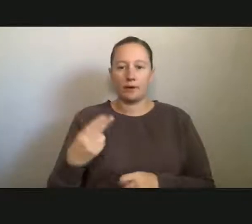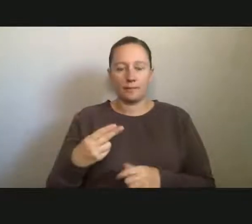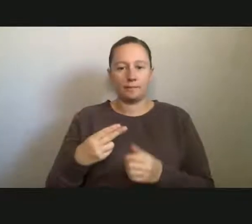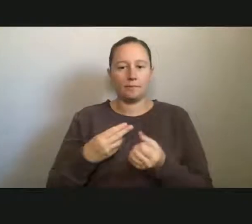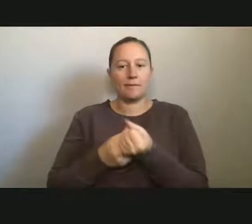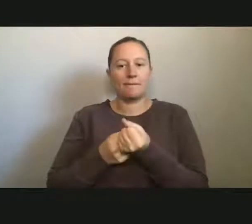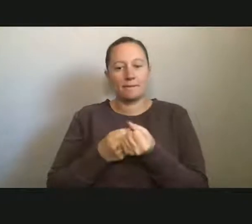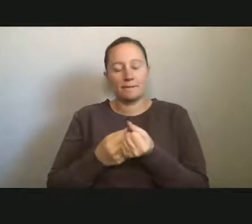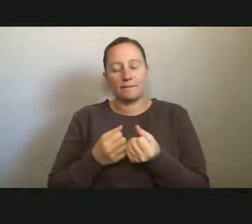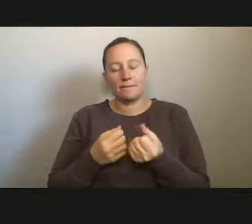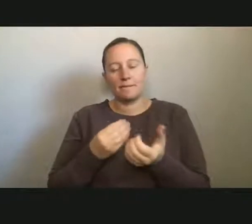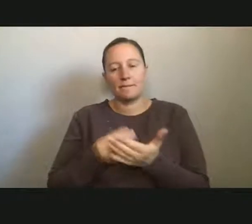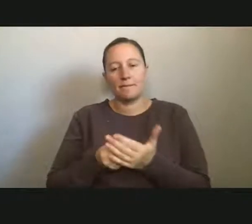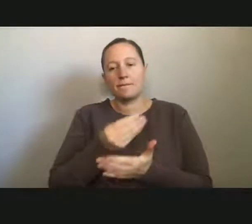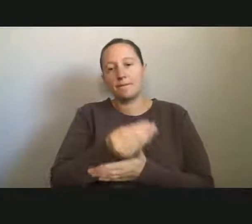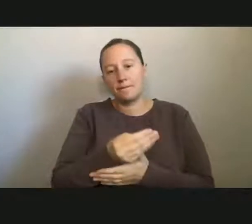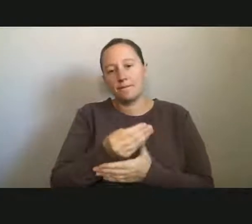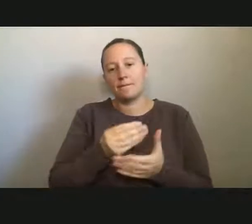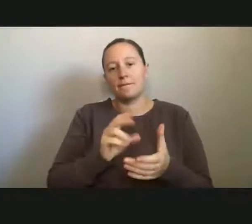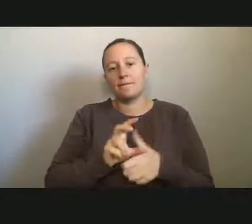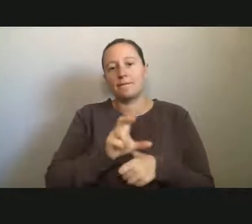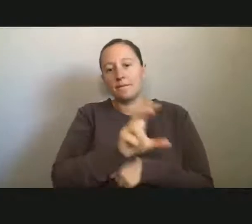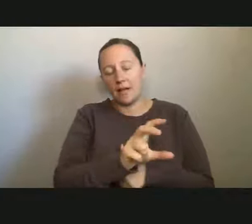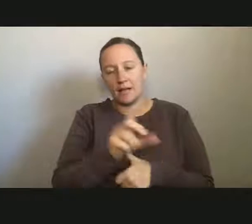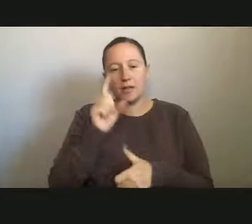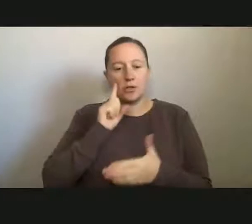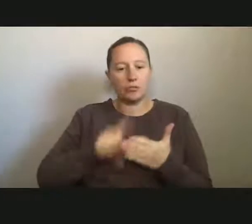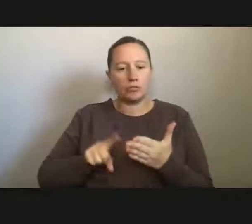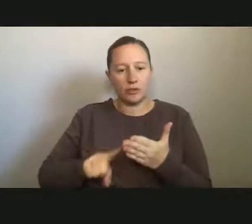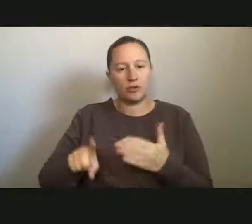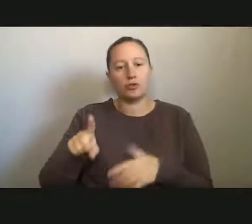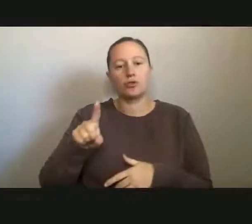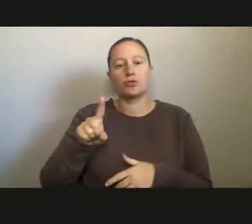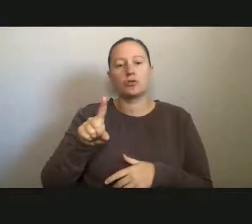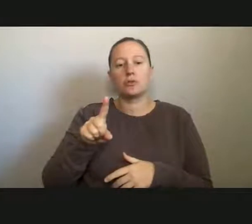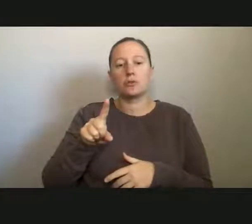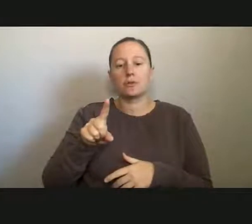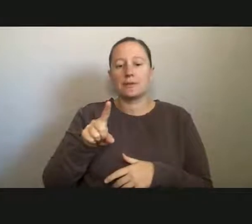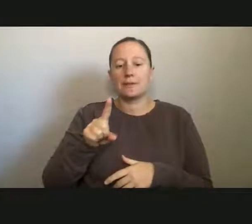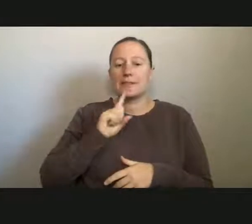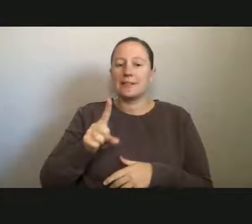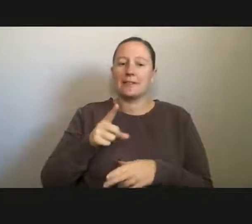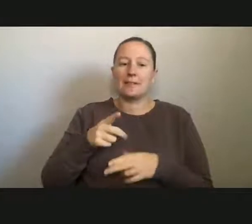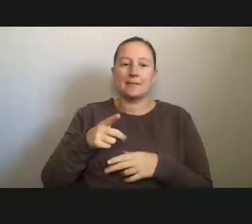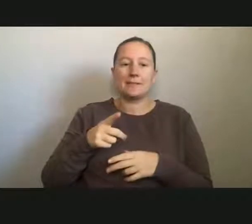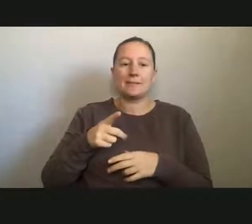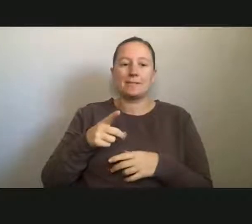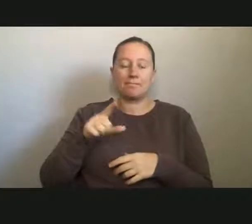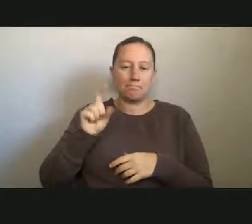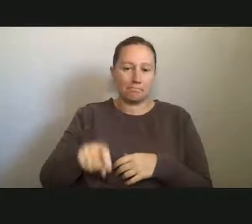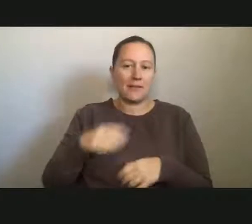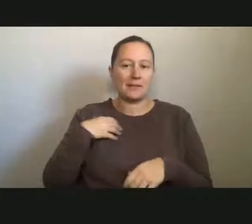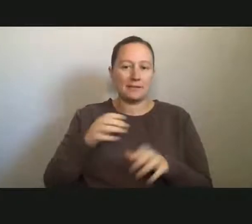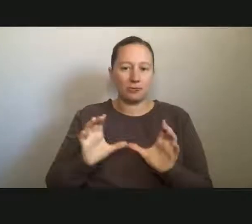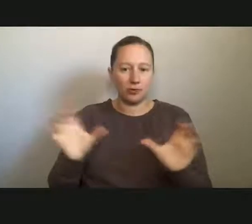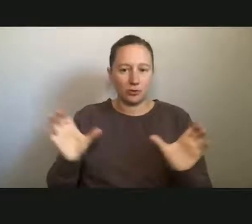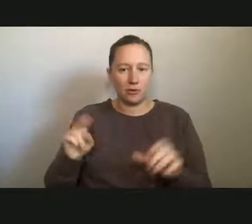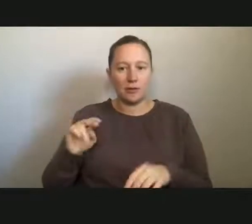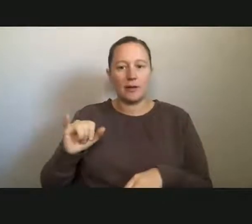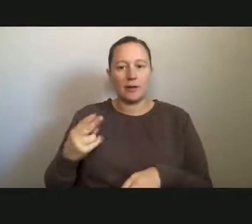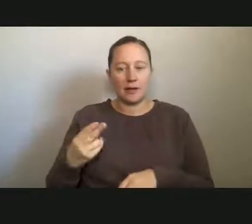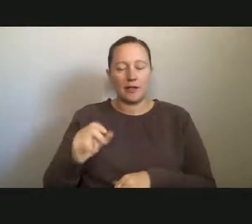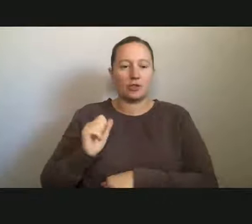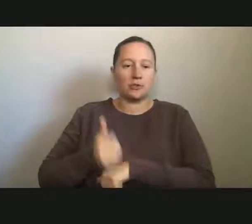is within the scope of the NIH COC policy, is deemed issued a certificate. So NIH has placed